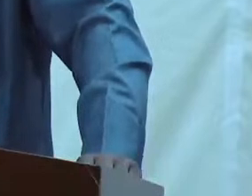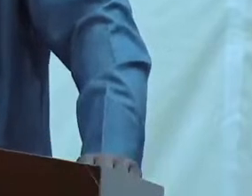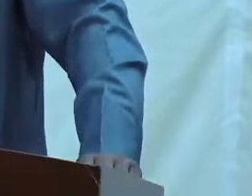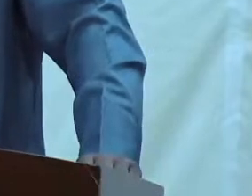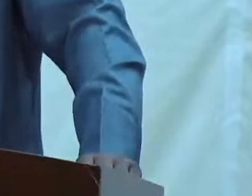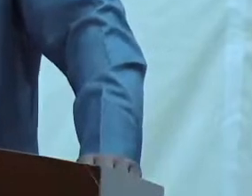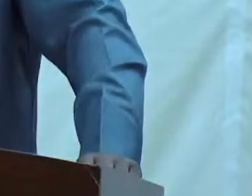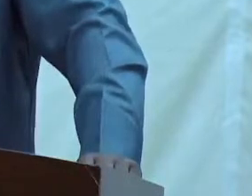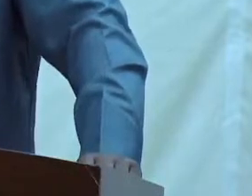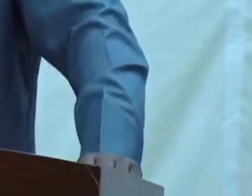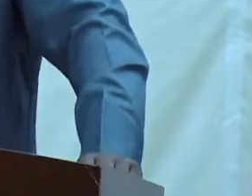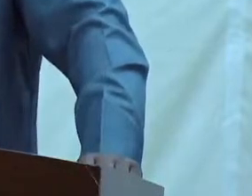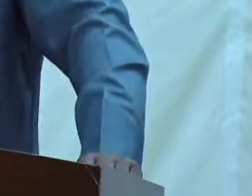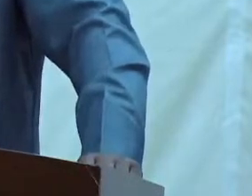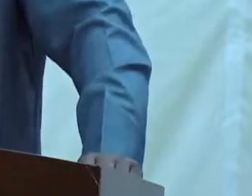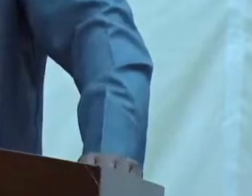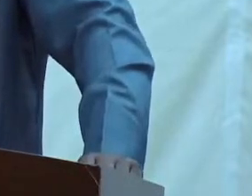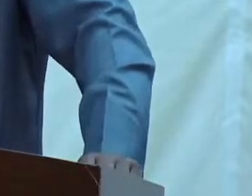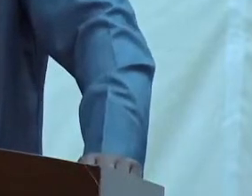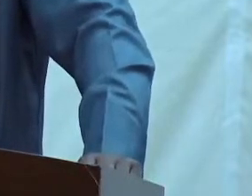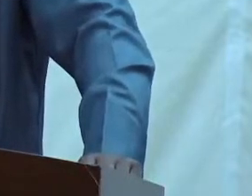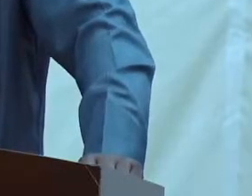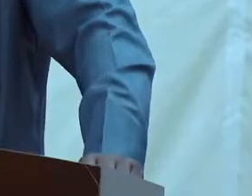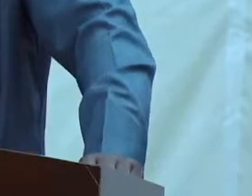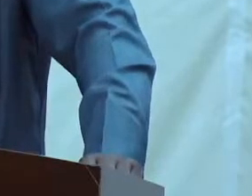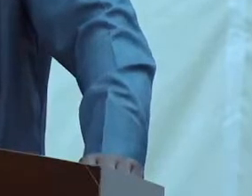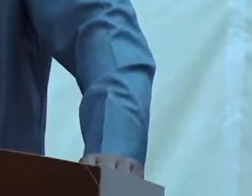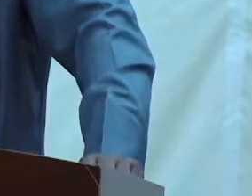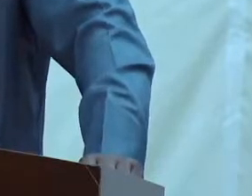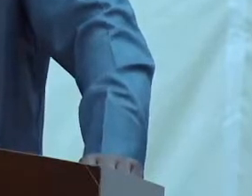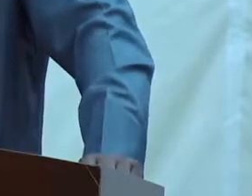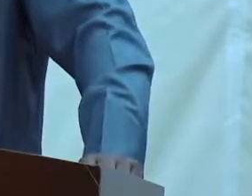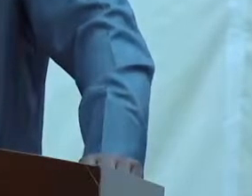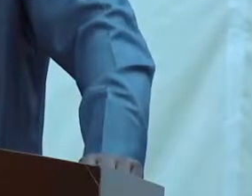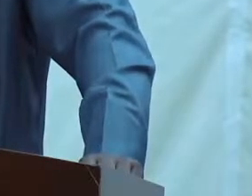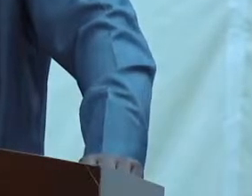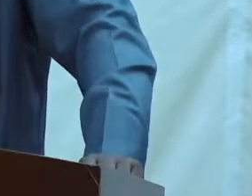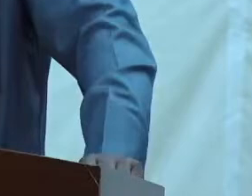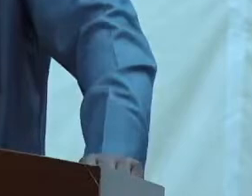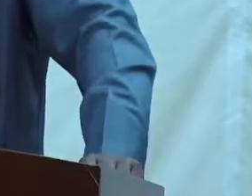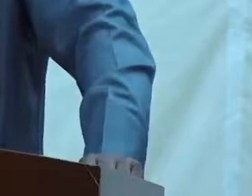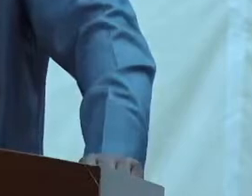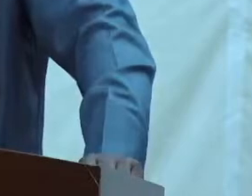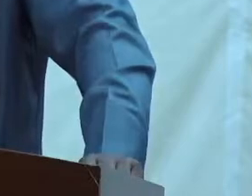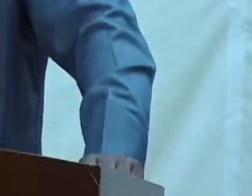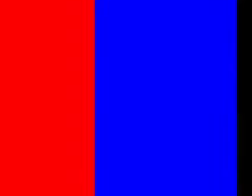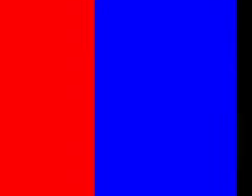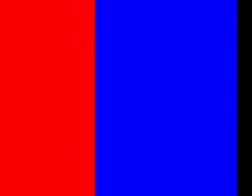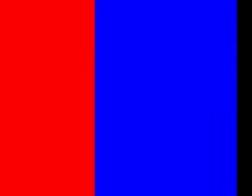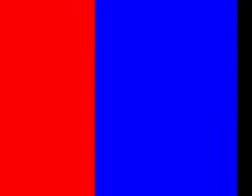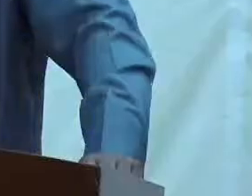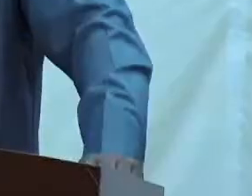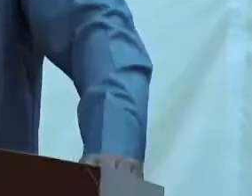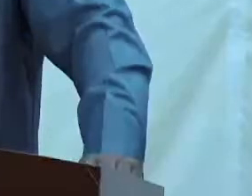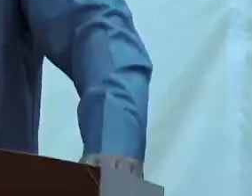the best homegrown representation of a political system of popular democracy,